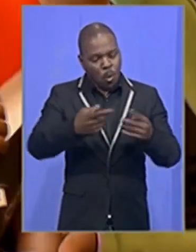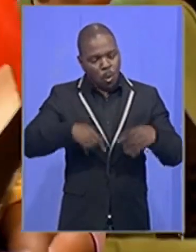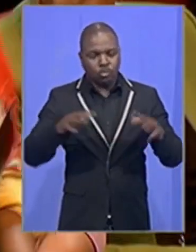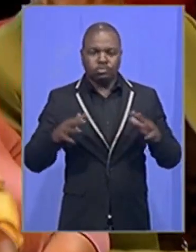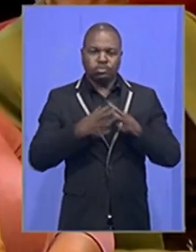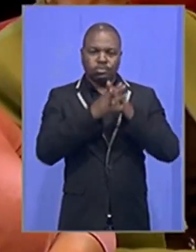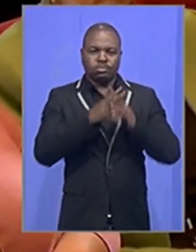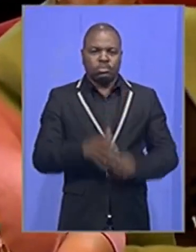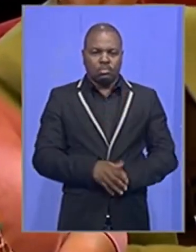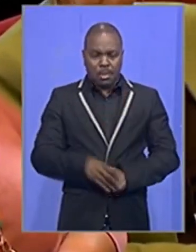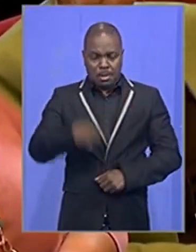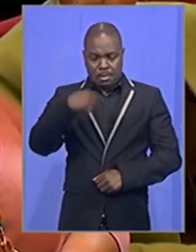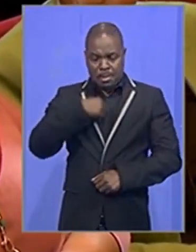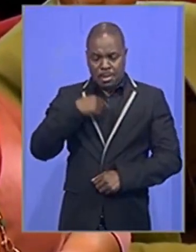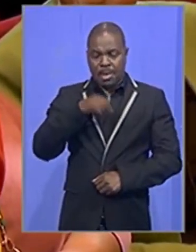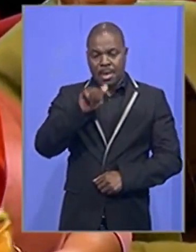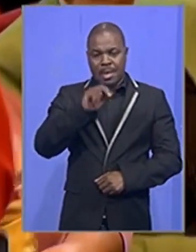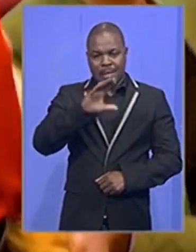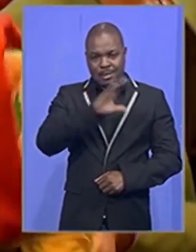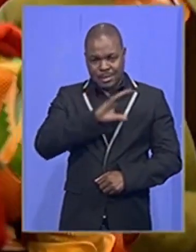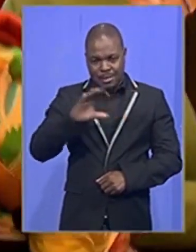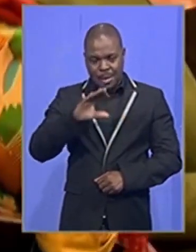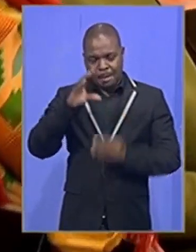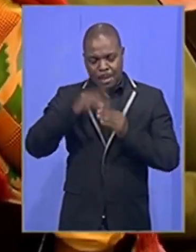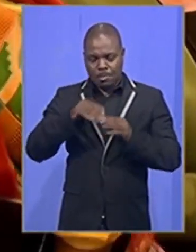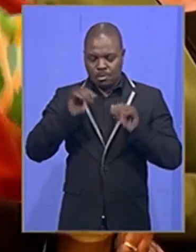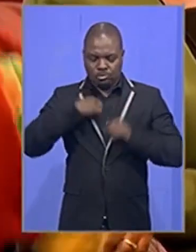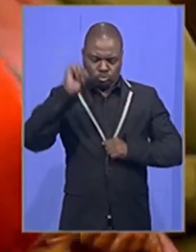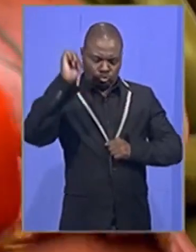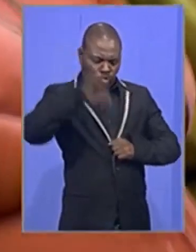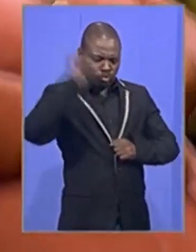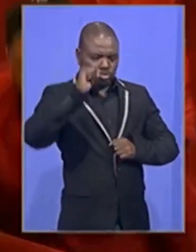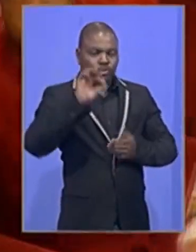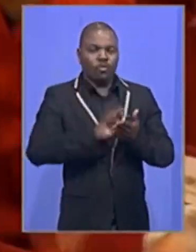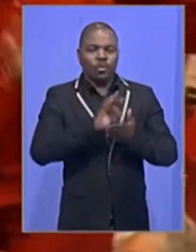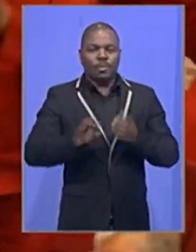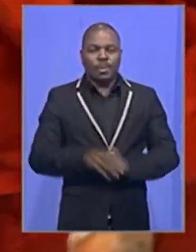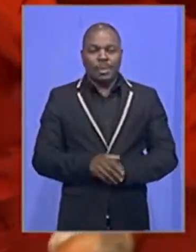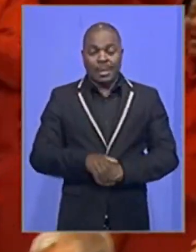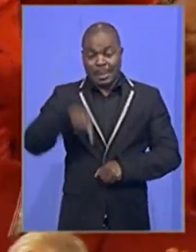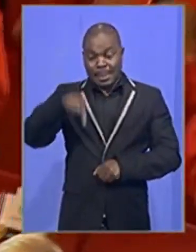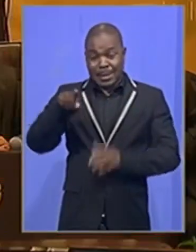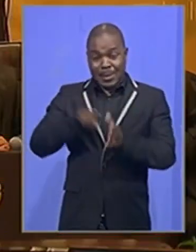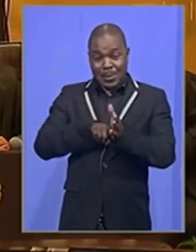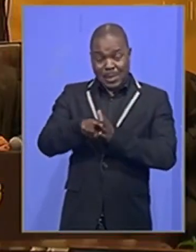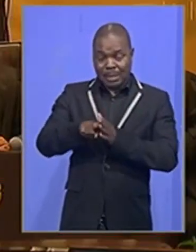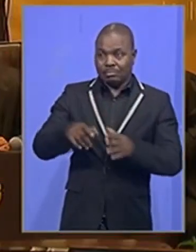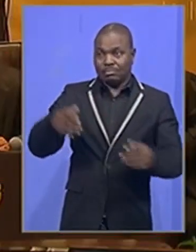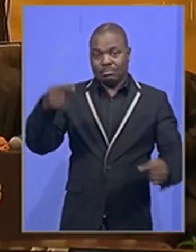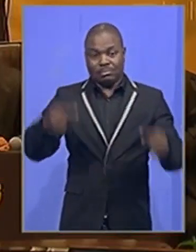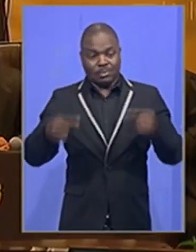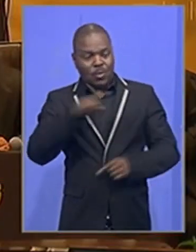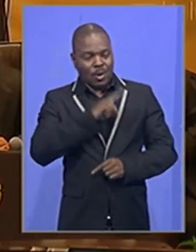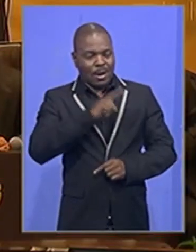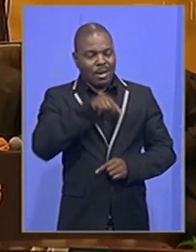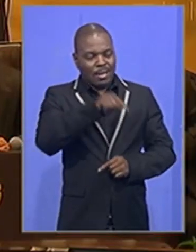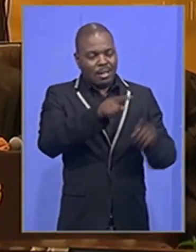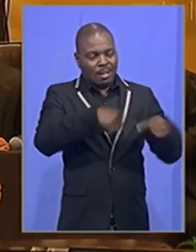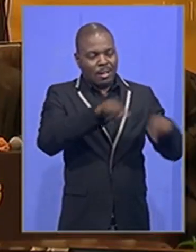a disciplined member of the ANC, I vote yes. Mathasong a bekena Mokga o ile wa iphumana o le maemong a ho sireletsa moetapele wa